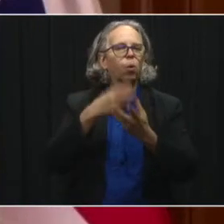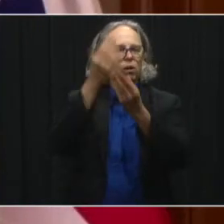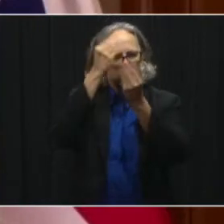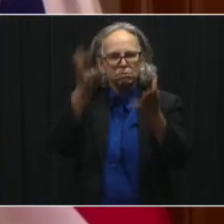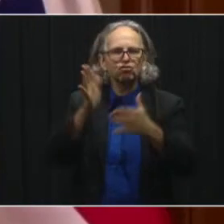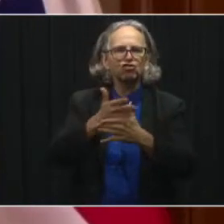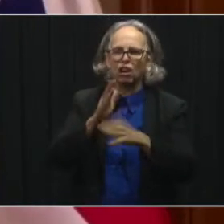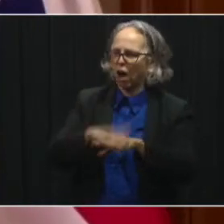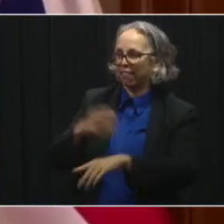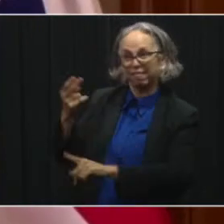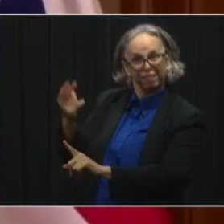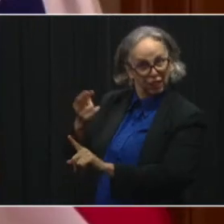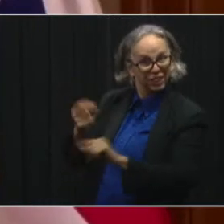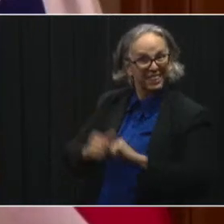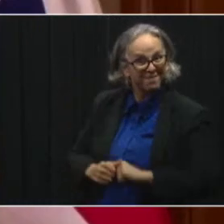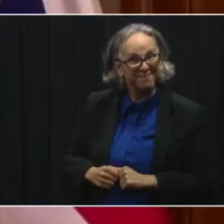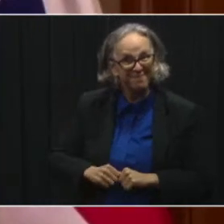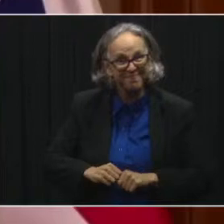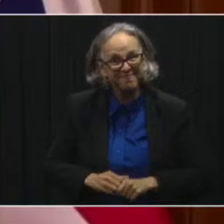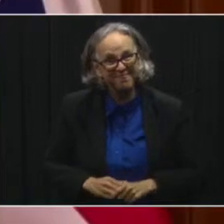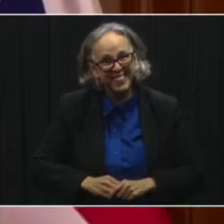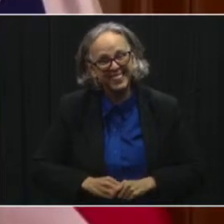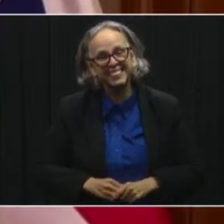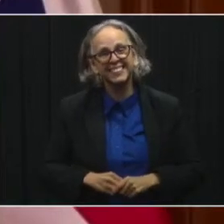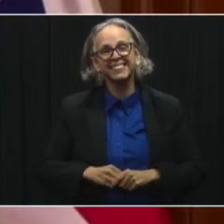that number to you.